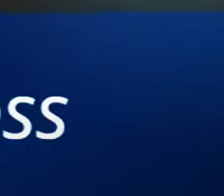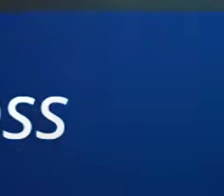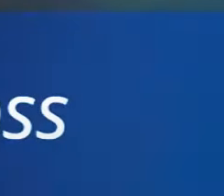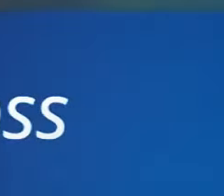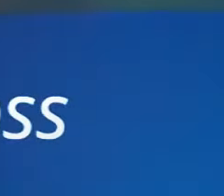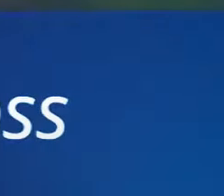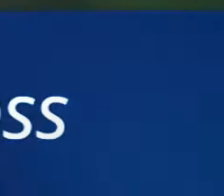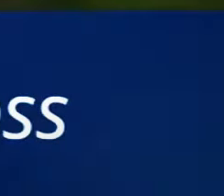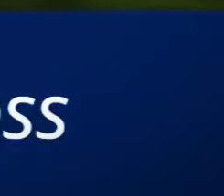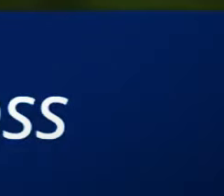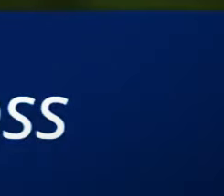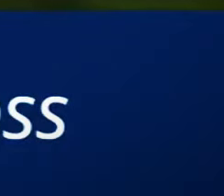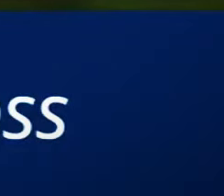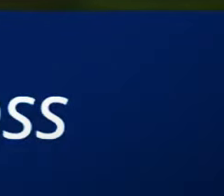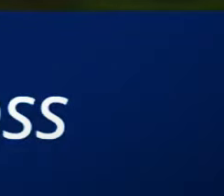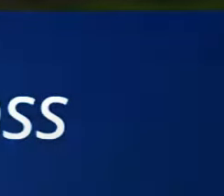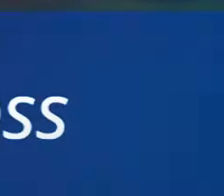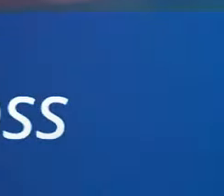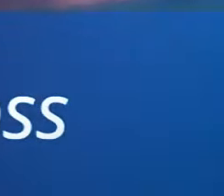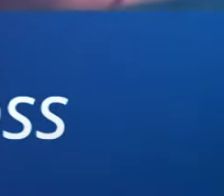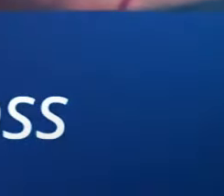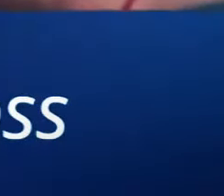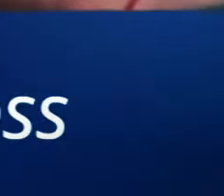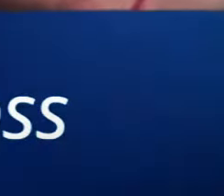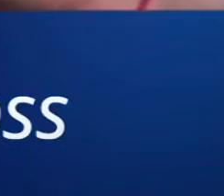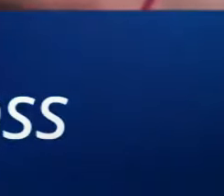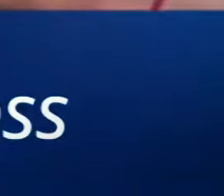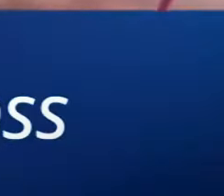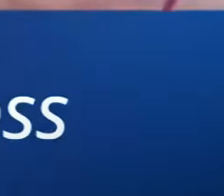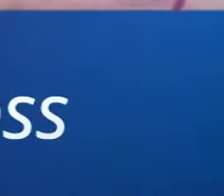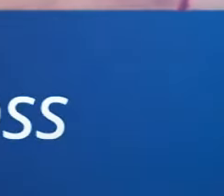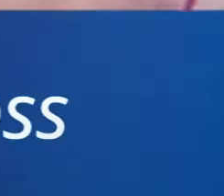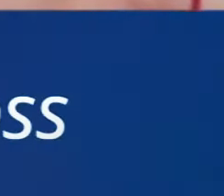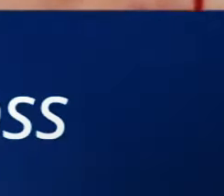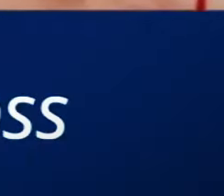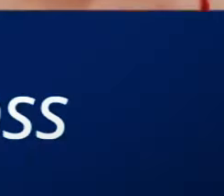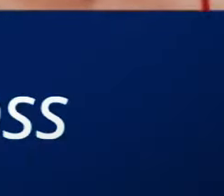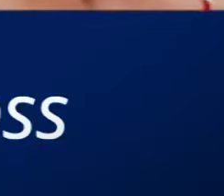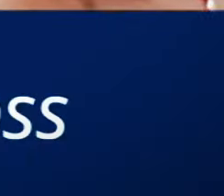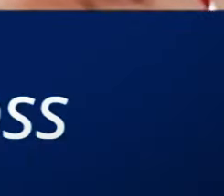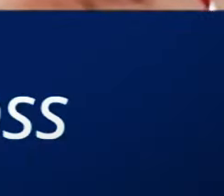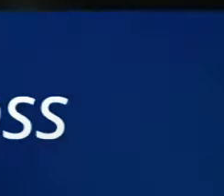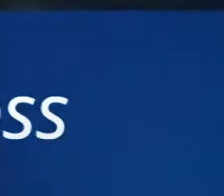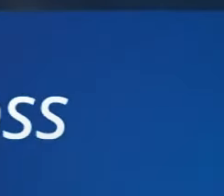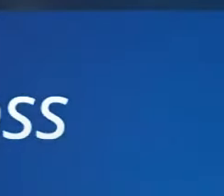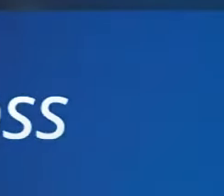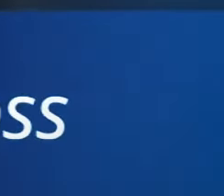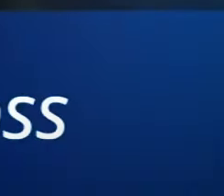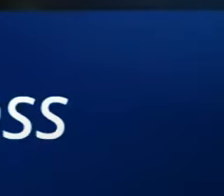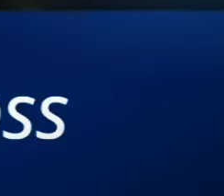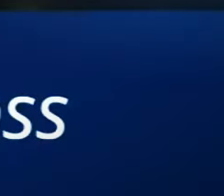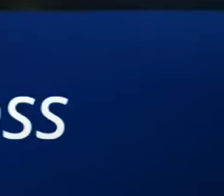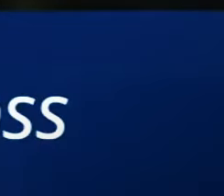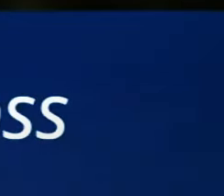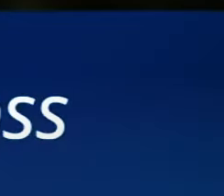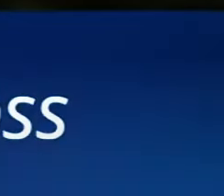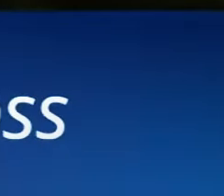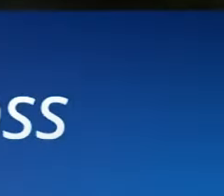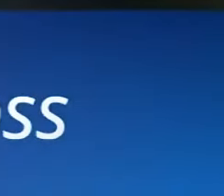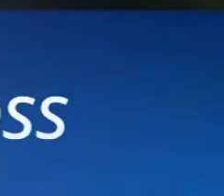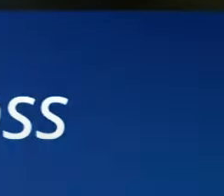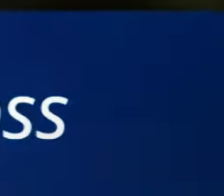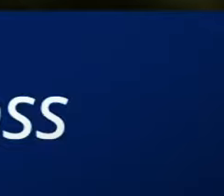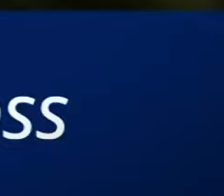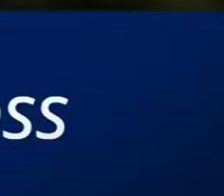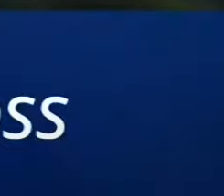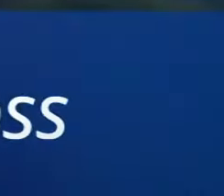we also do. Numa kesiya echeniya Yesu yeye nimpo ena yebeye. Greater works. The new